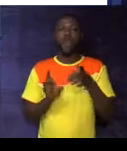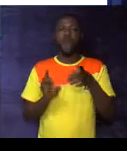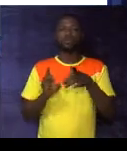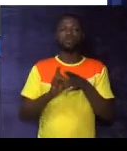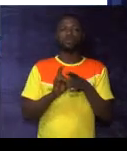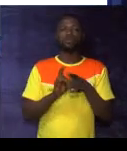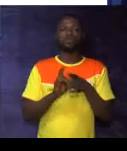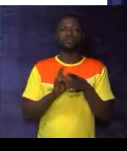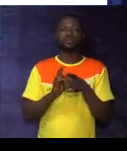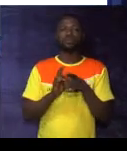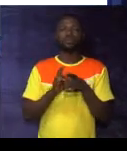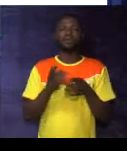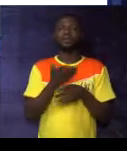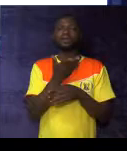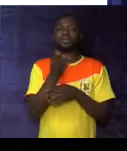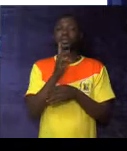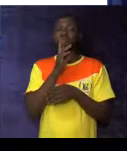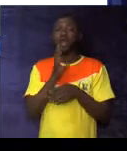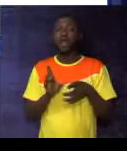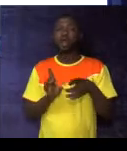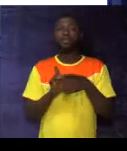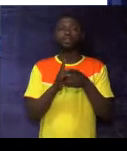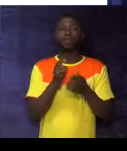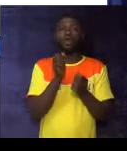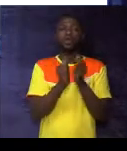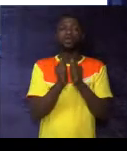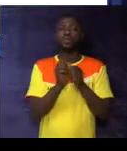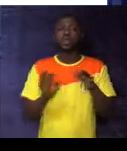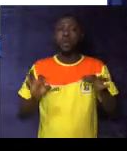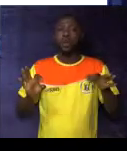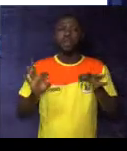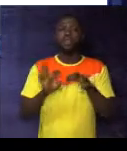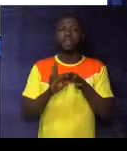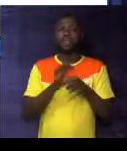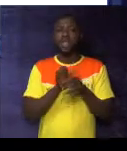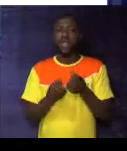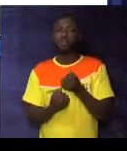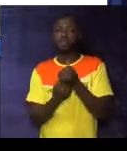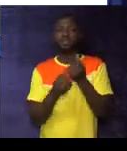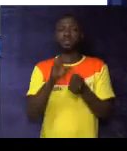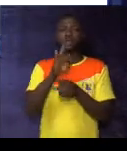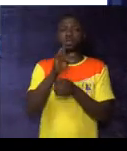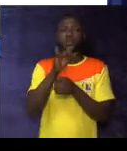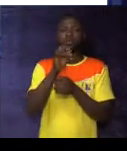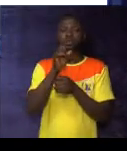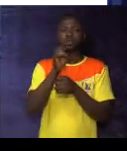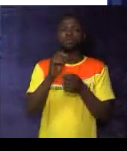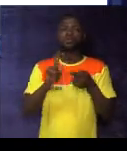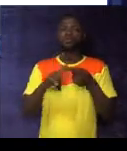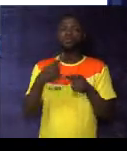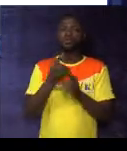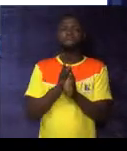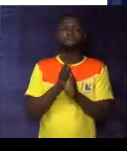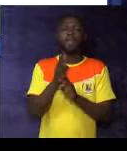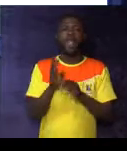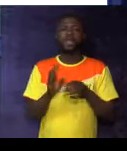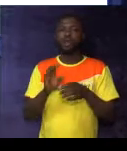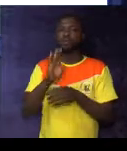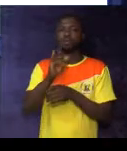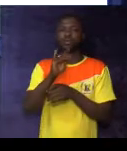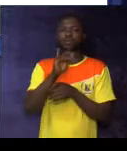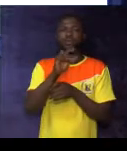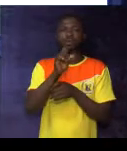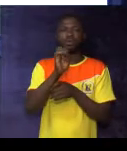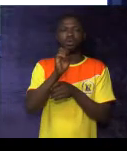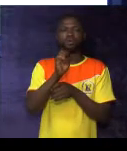Subordinate conjunctions. These are conjunctions which connect a subordinate clause to the main